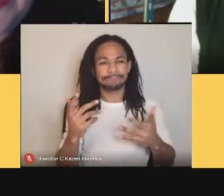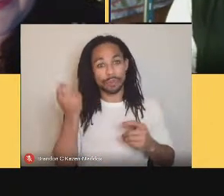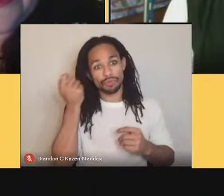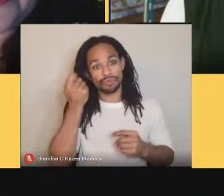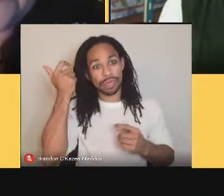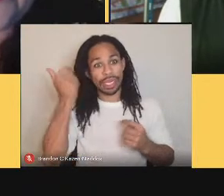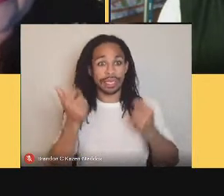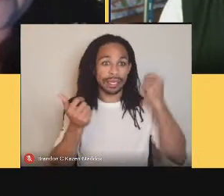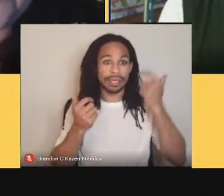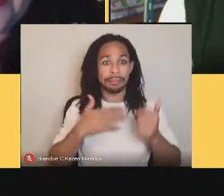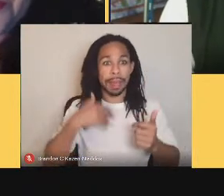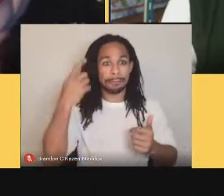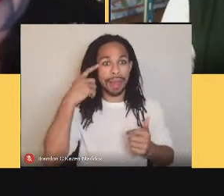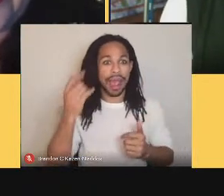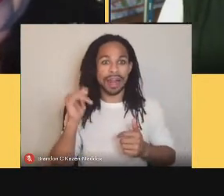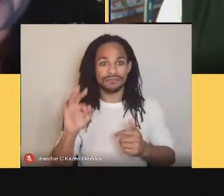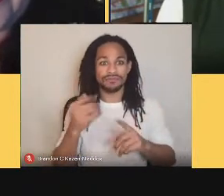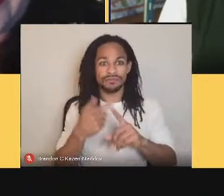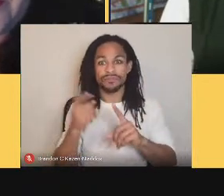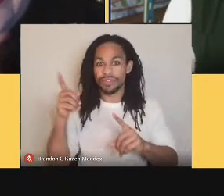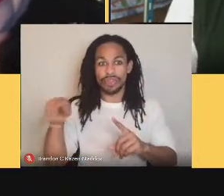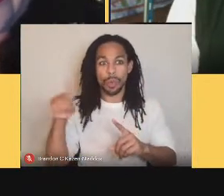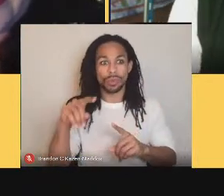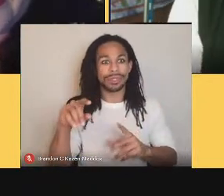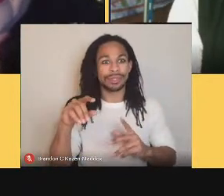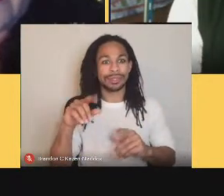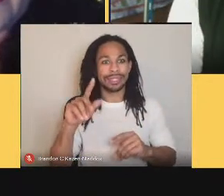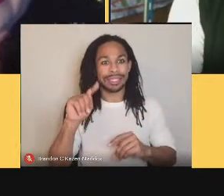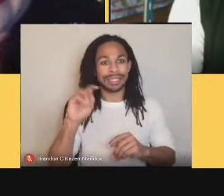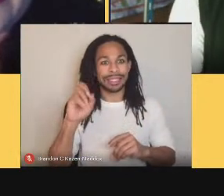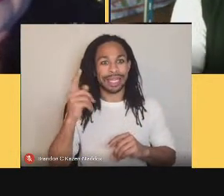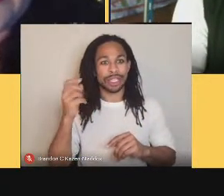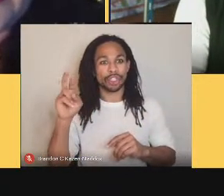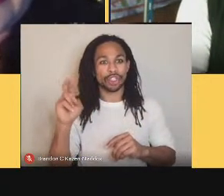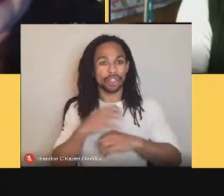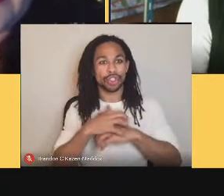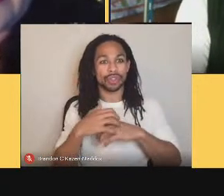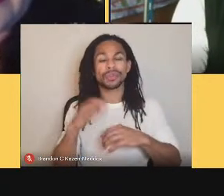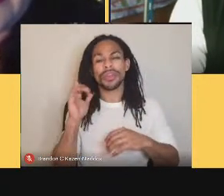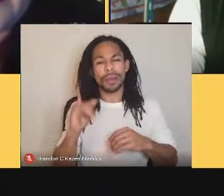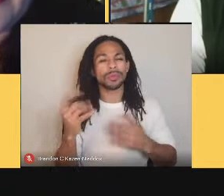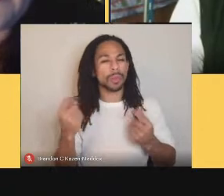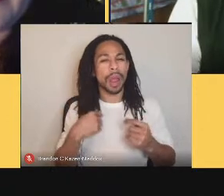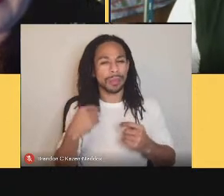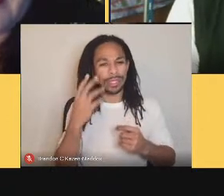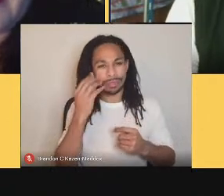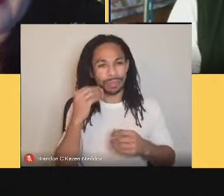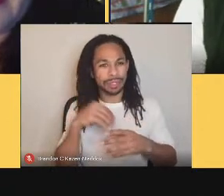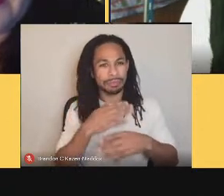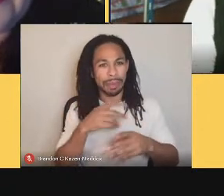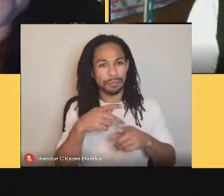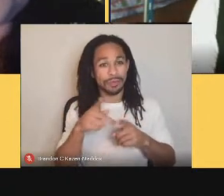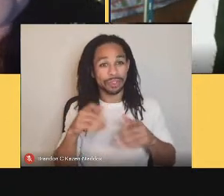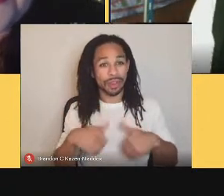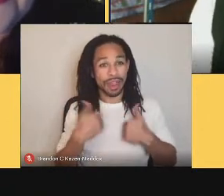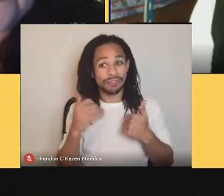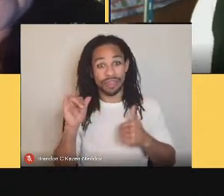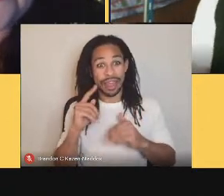part of it was a slight nod to what I was currently experiencing in my professional life. I'm like, I'm gonna bring these elements in here as